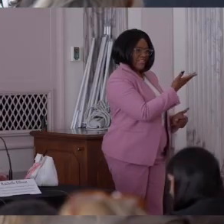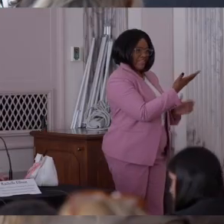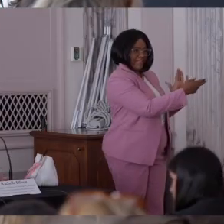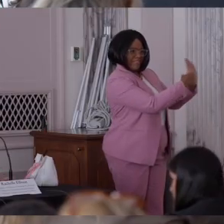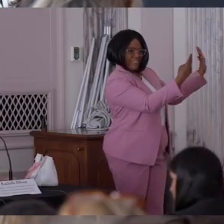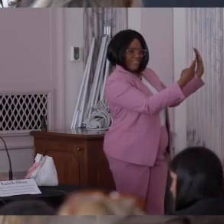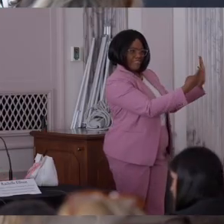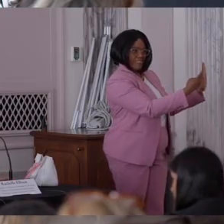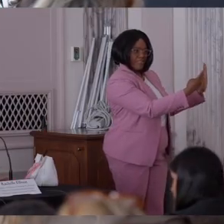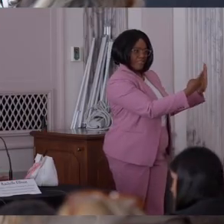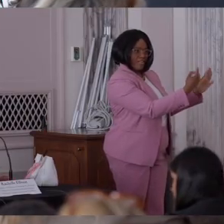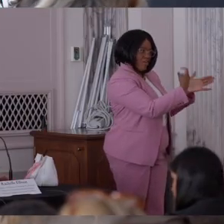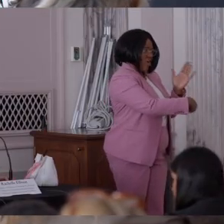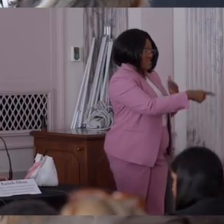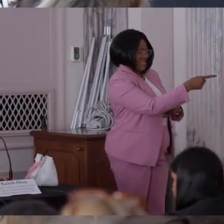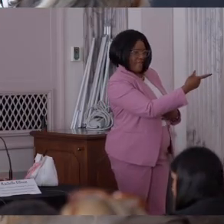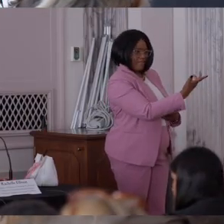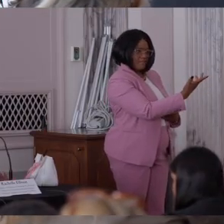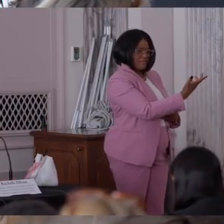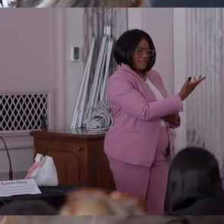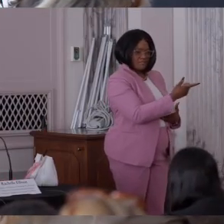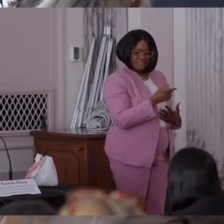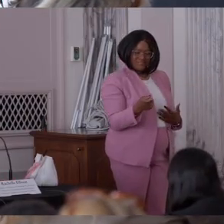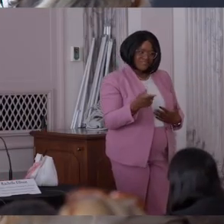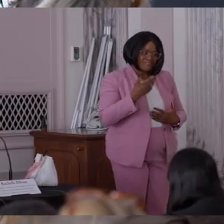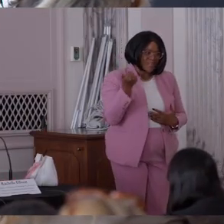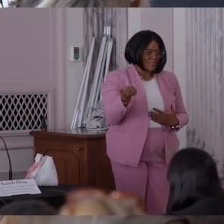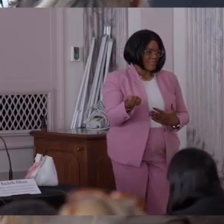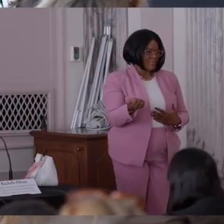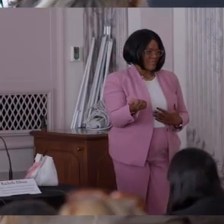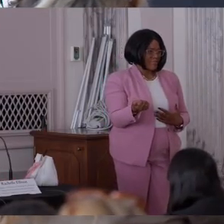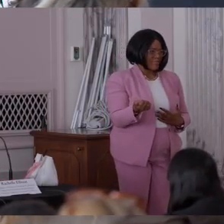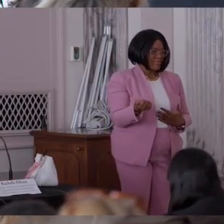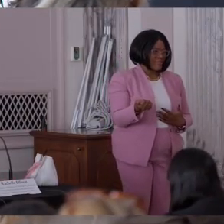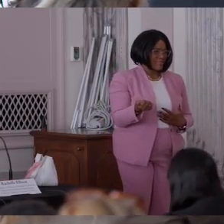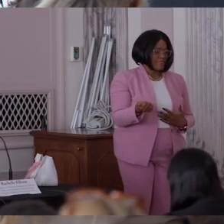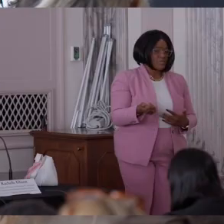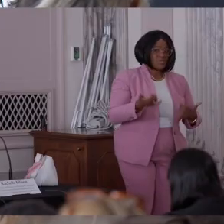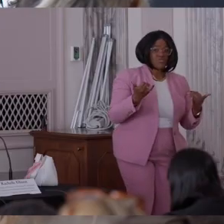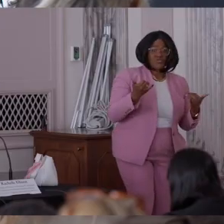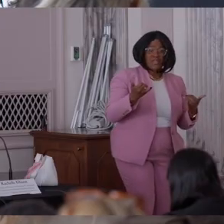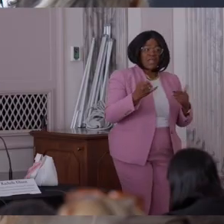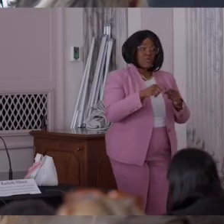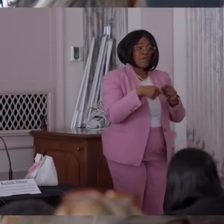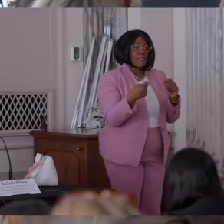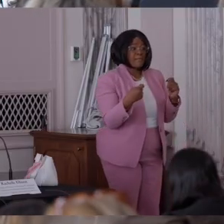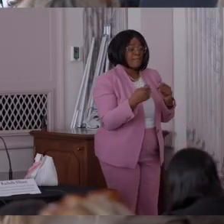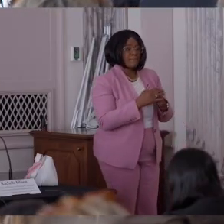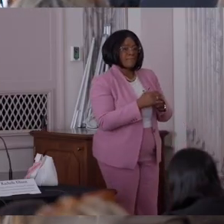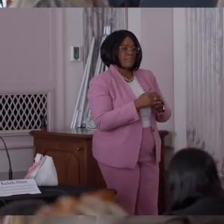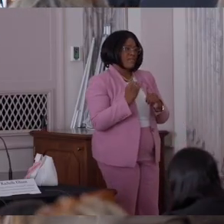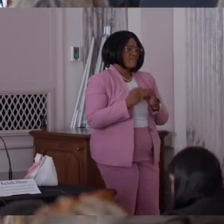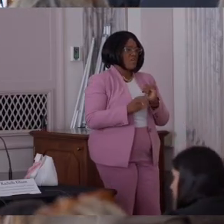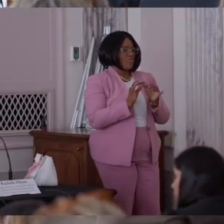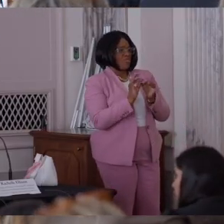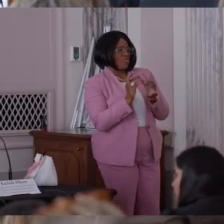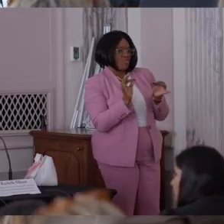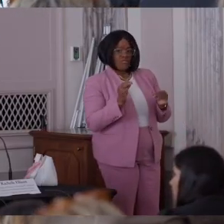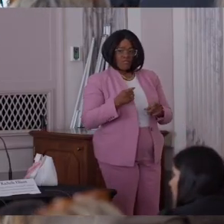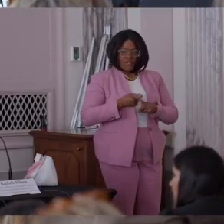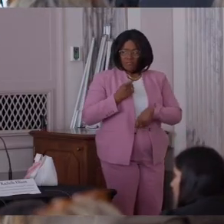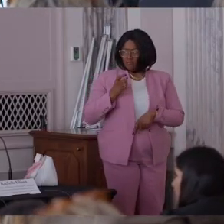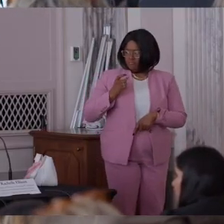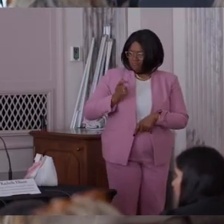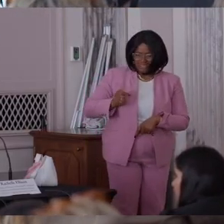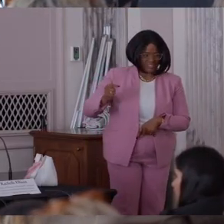All right. So I think we're going to wrap up and sort of get a final word from our other